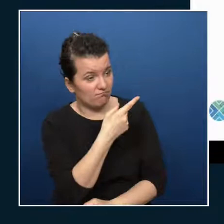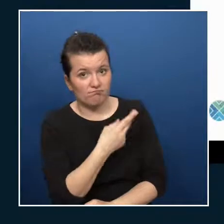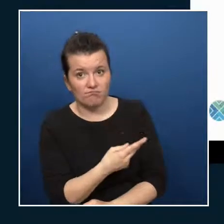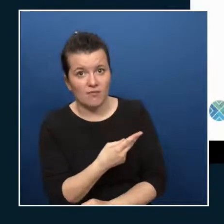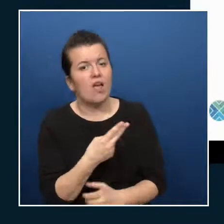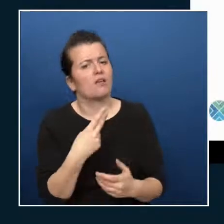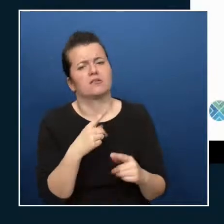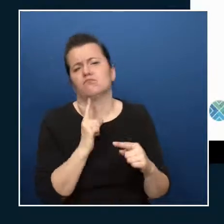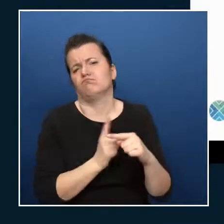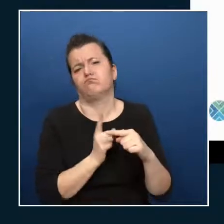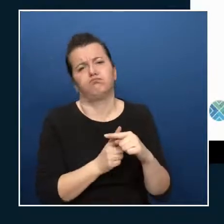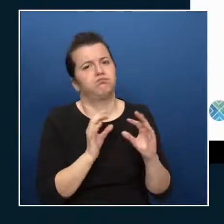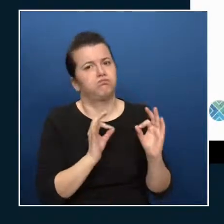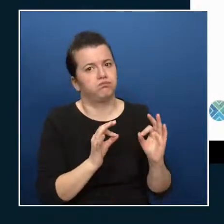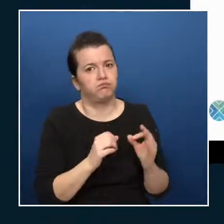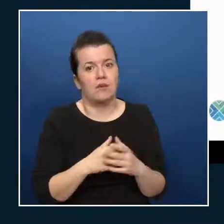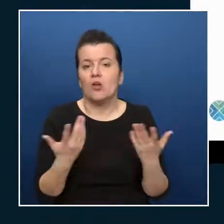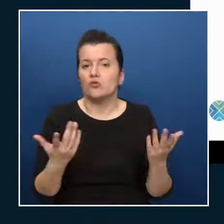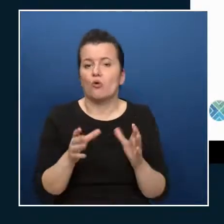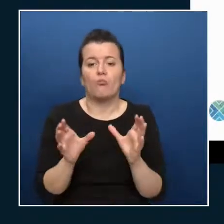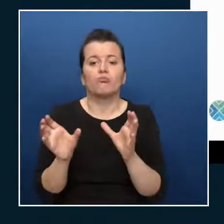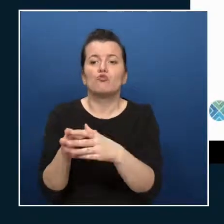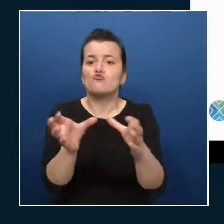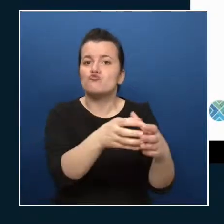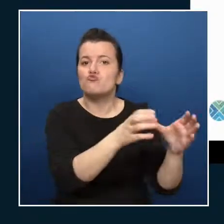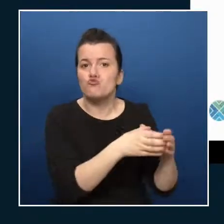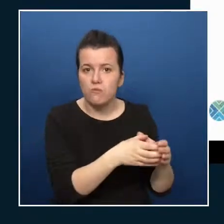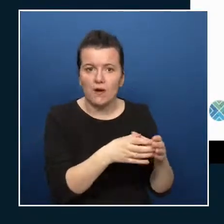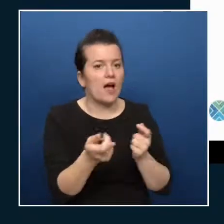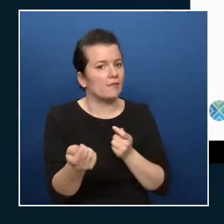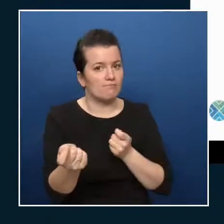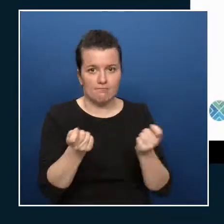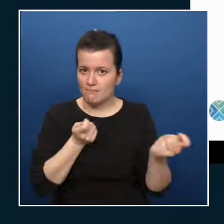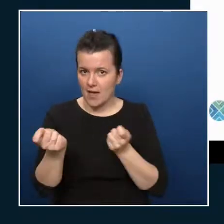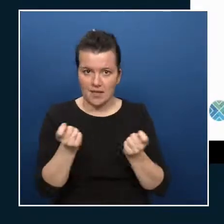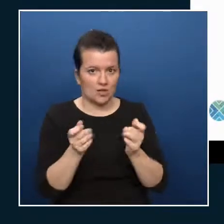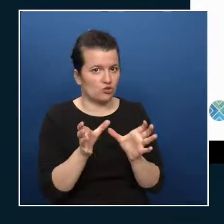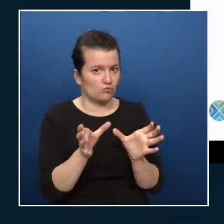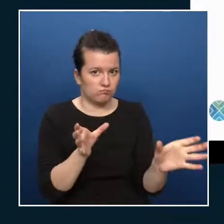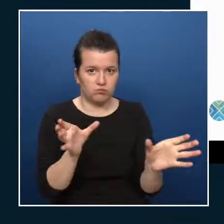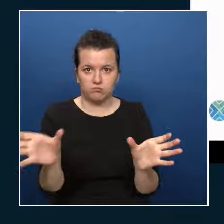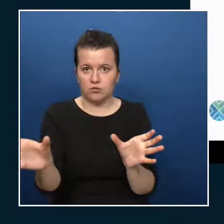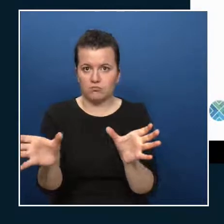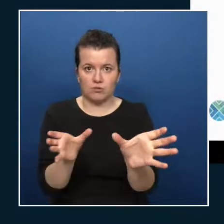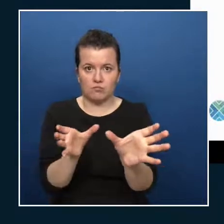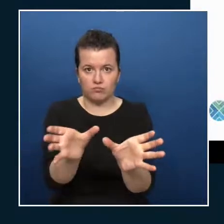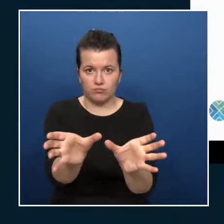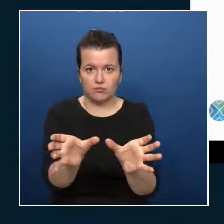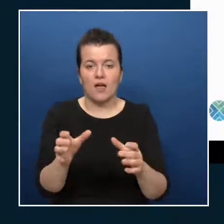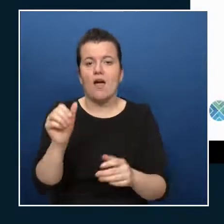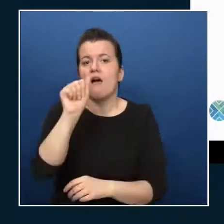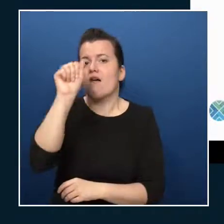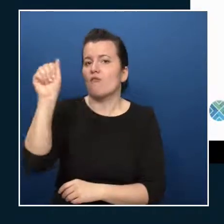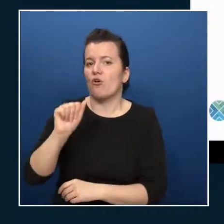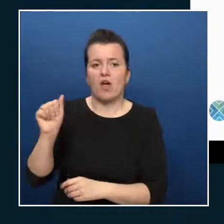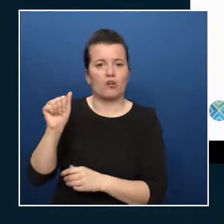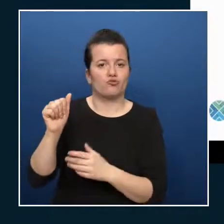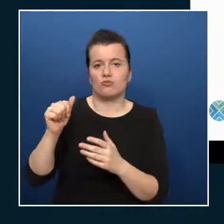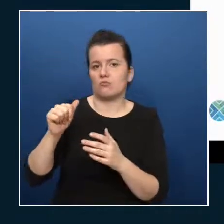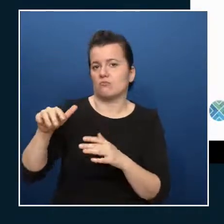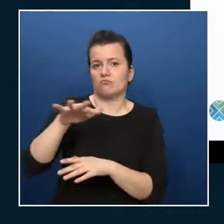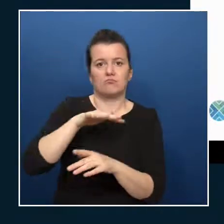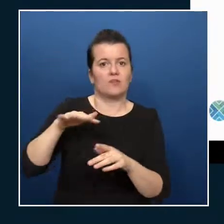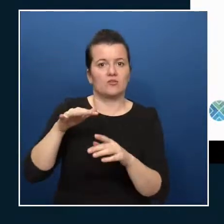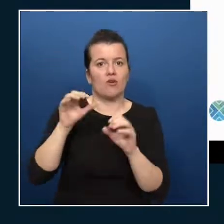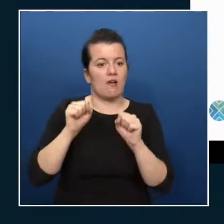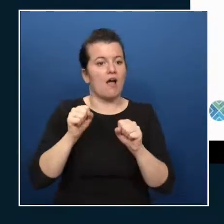your management groups and your subscriptions and thereby your Azure environment in a modular and scalable way.